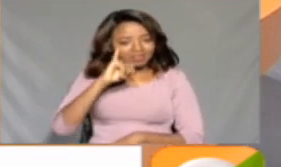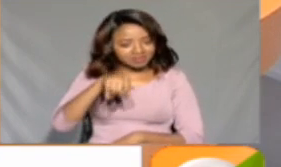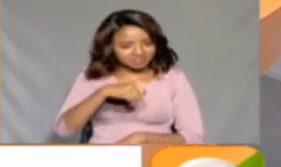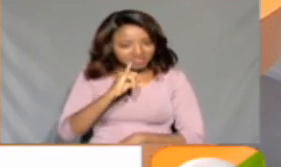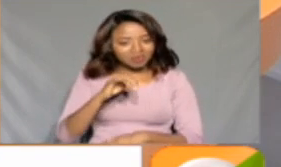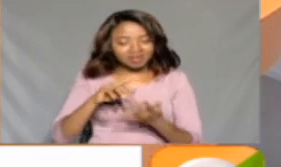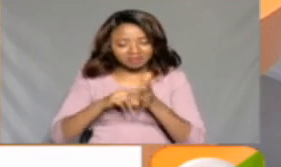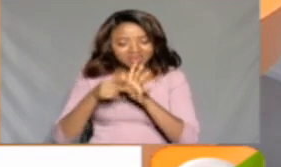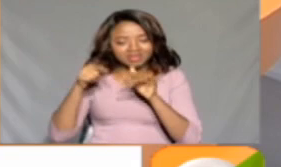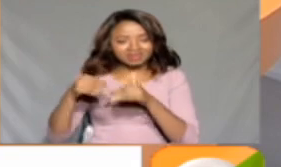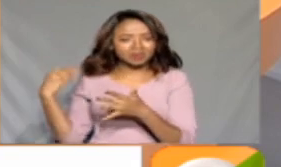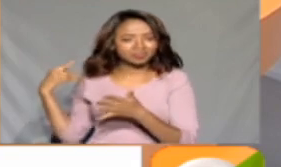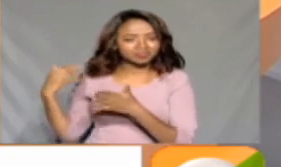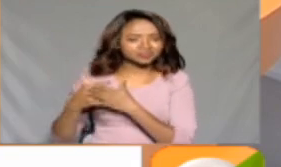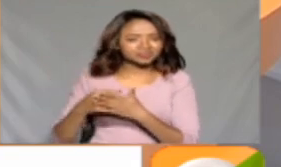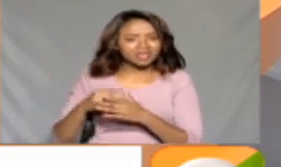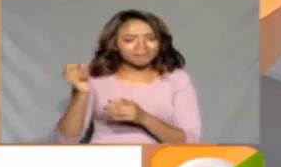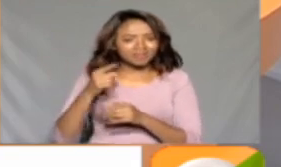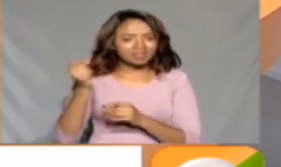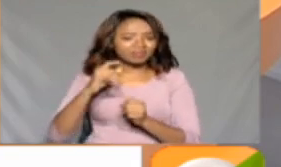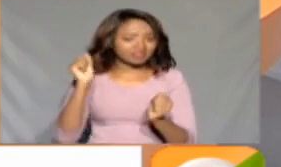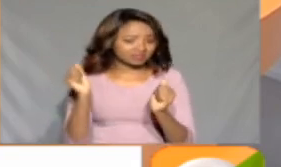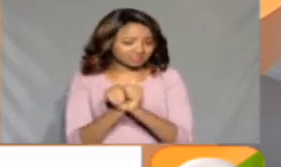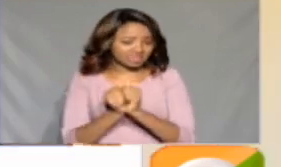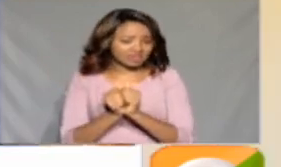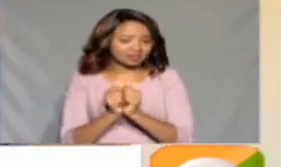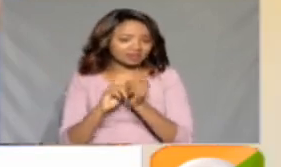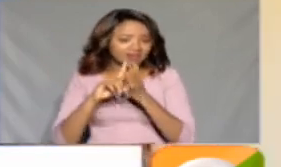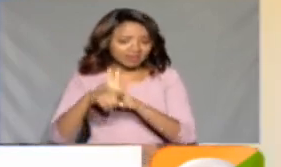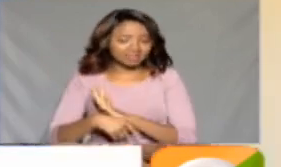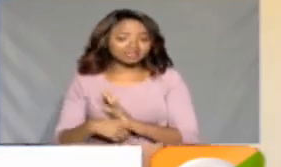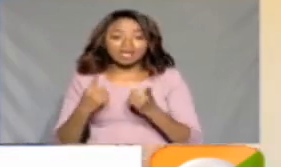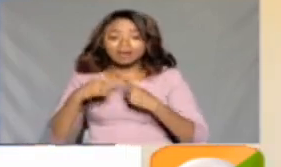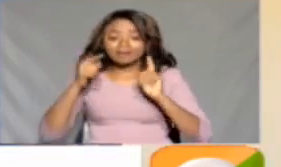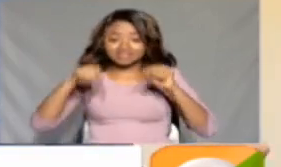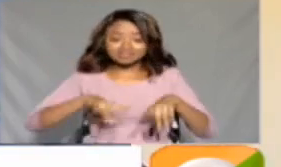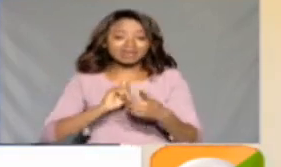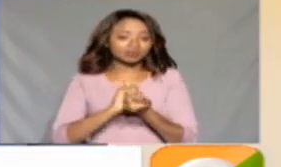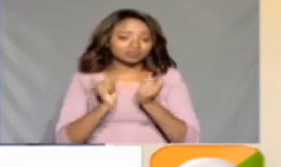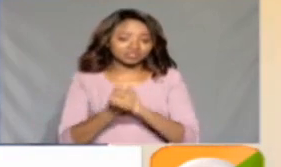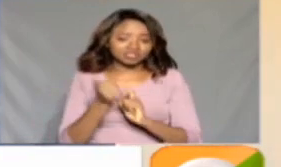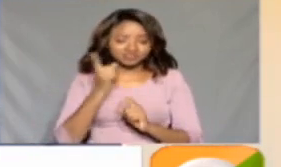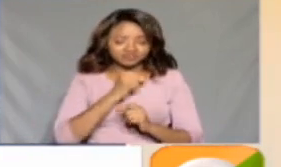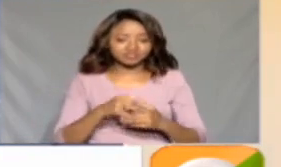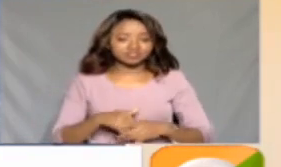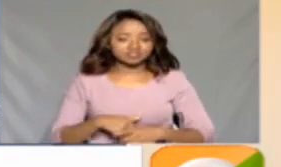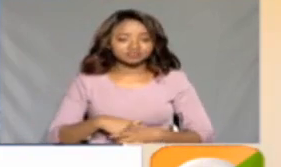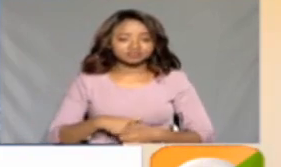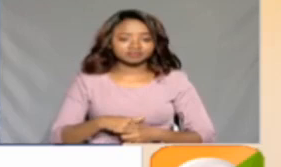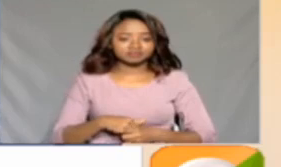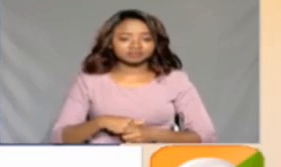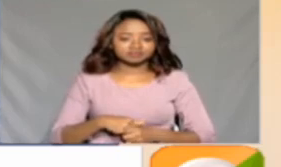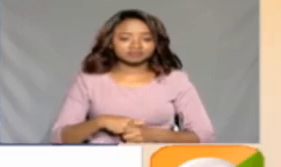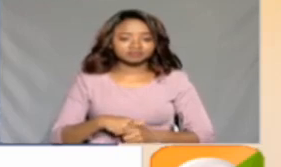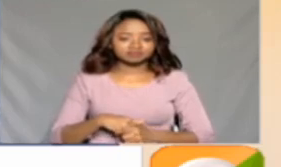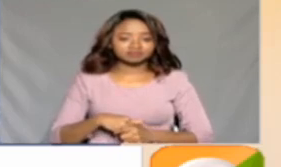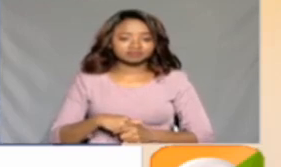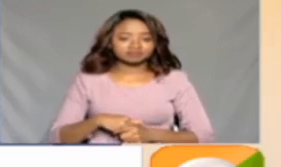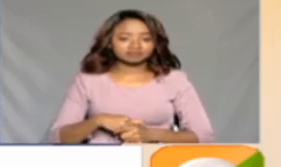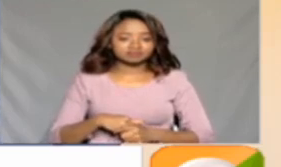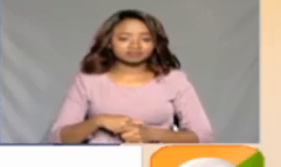A day is a long time in politics. So yes, really, so what changed? That's what I'm asking. Okay. Well, one of the first things is that just